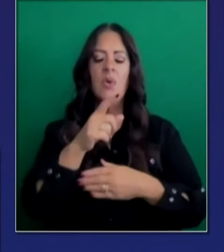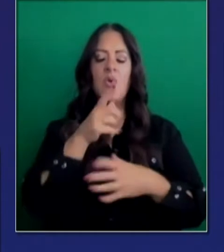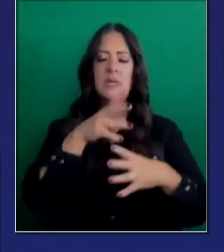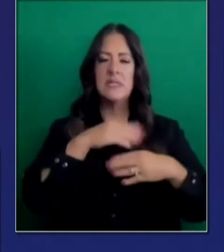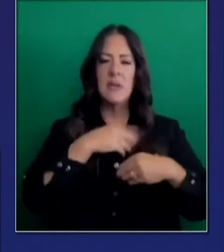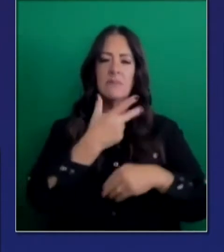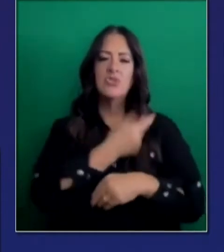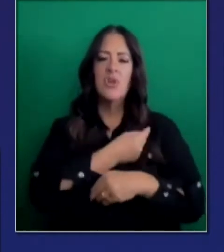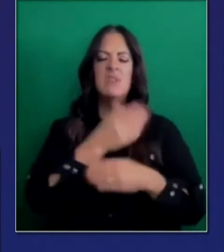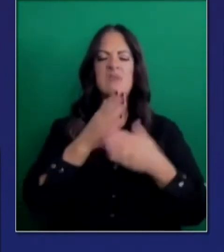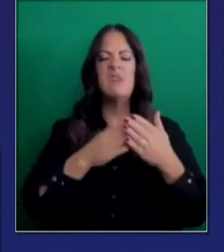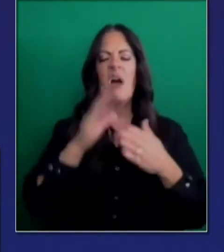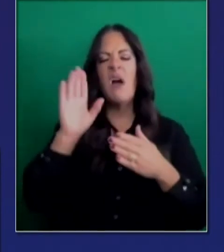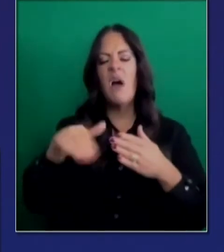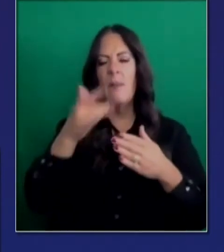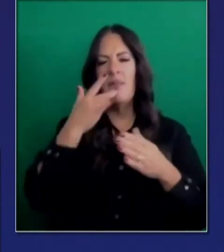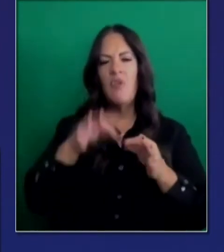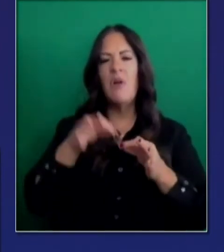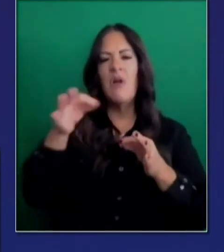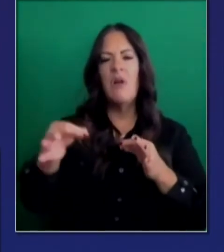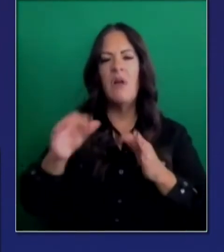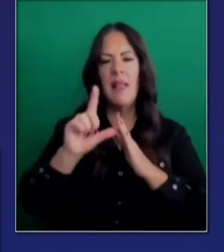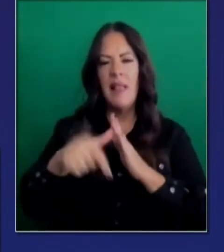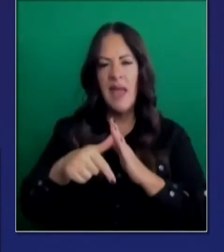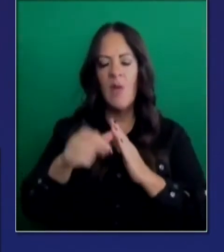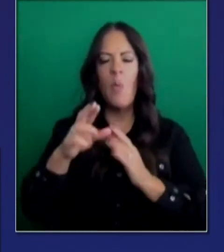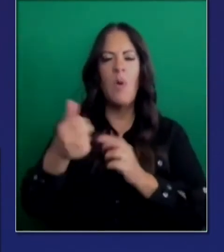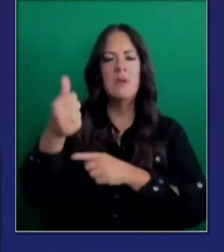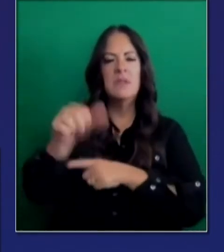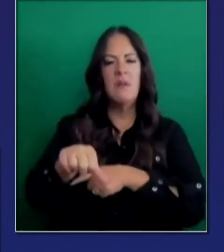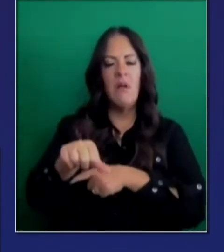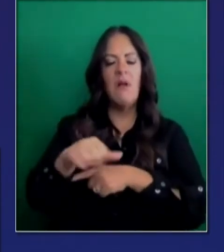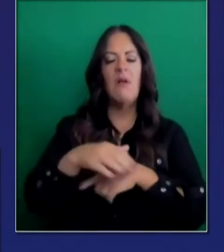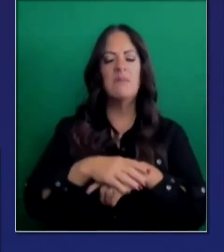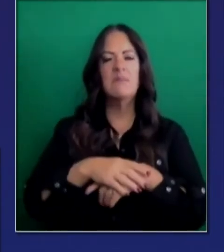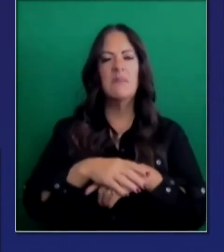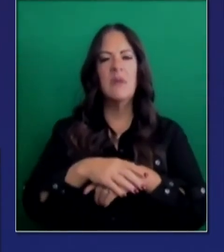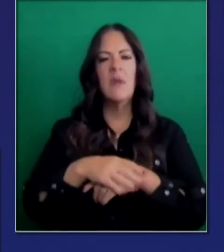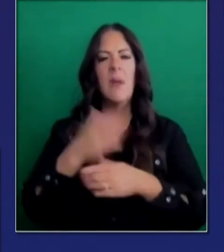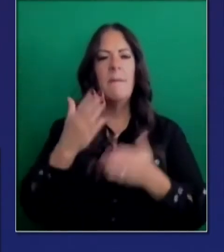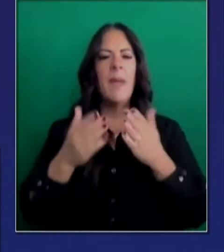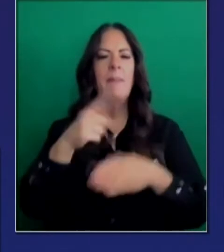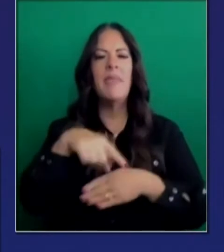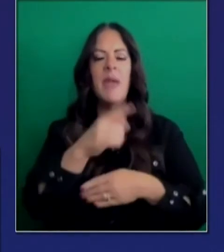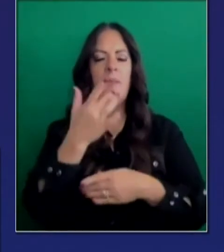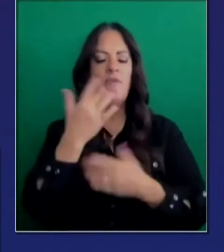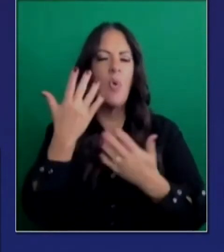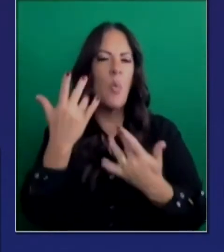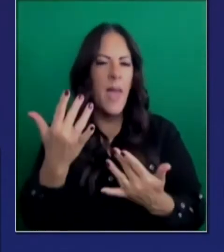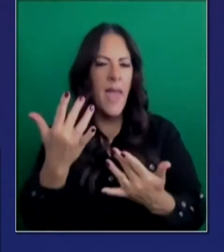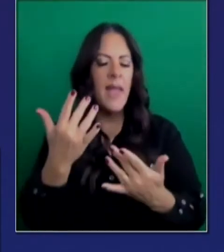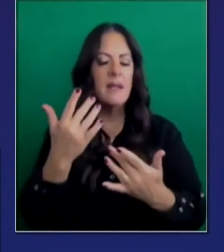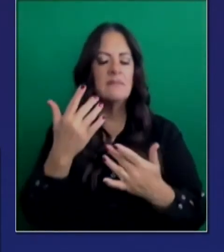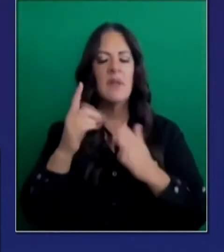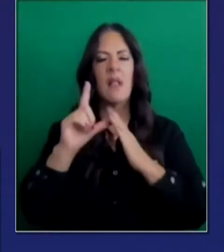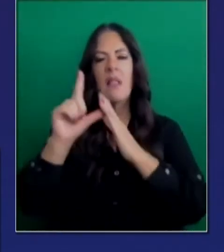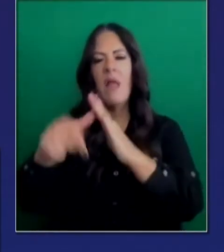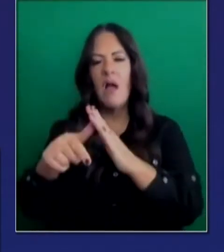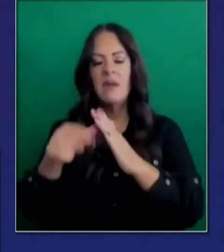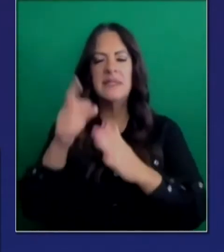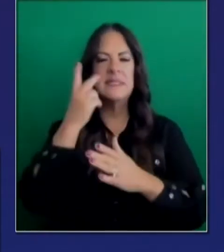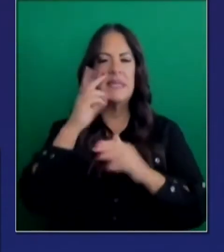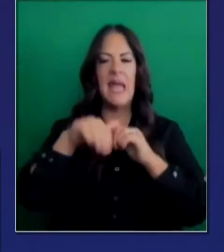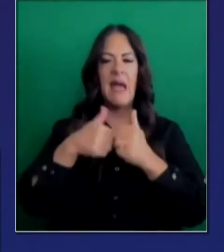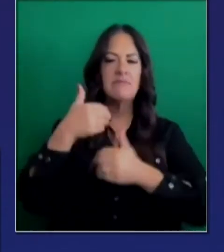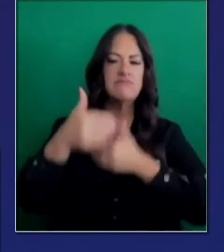declining and deferring. We're learning that not just do people decline, but they say they want to wait a little longer. They want to see how this all